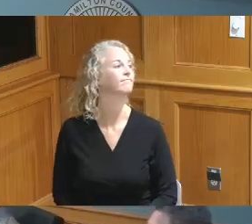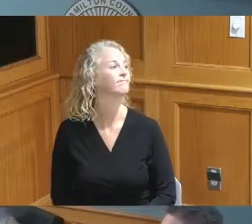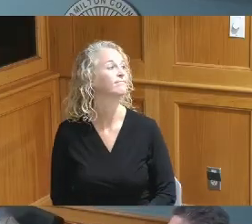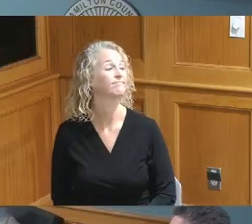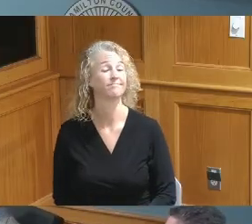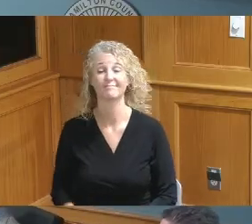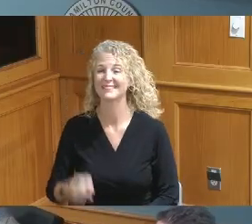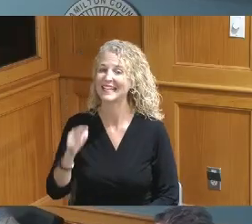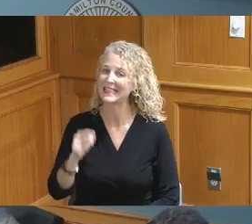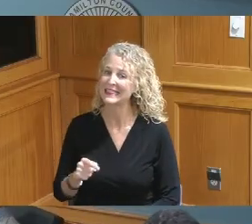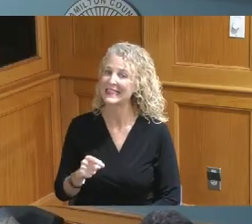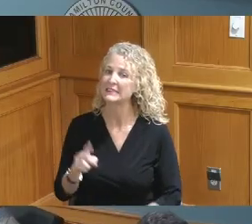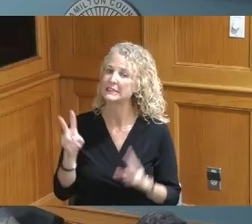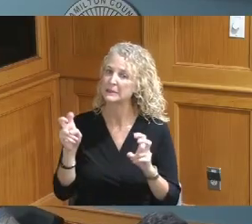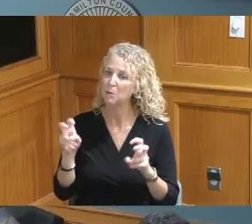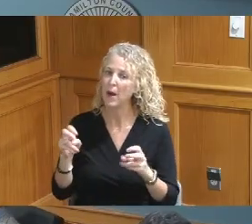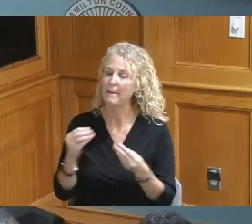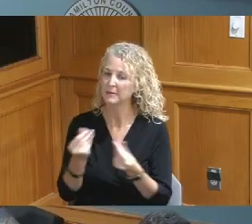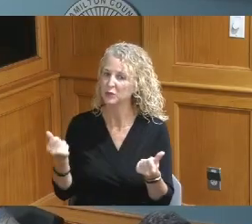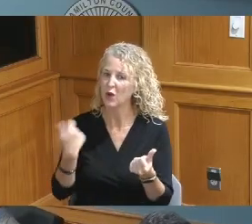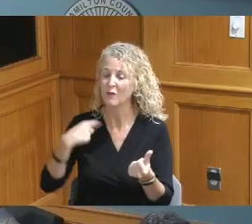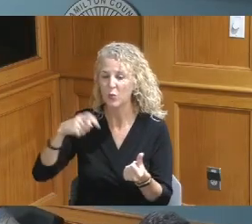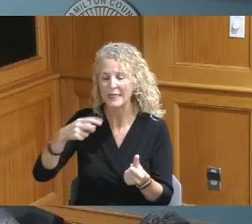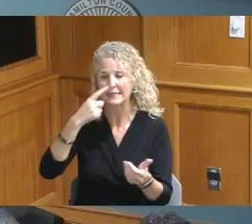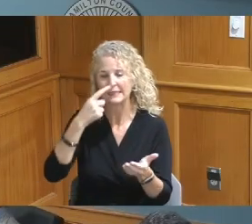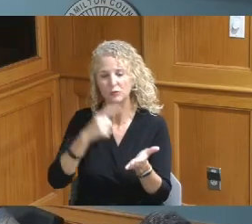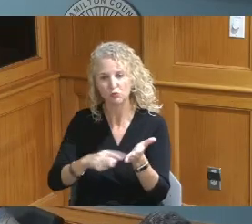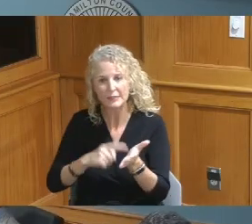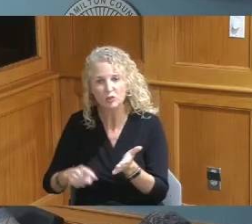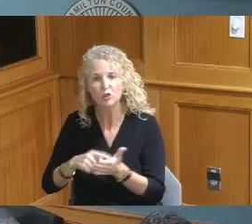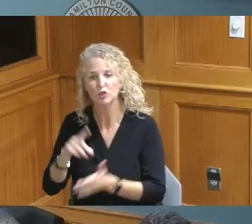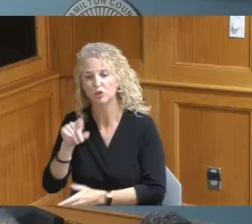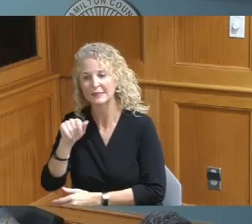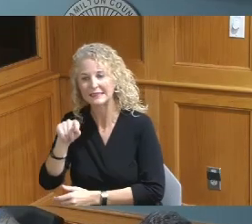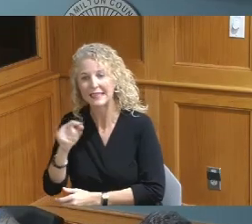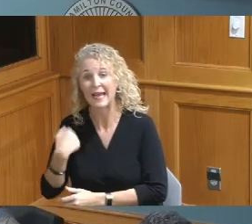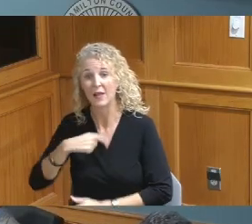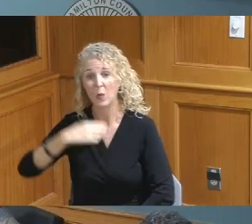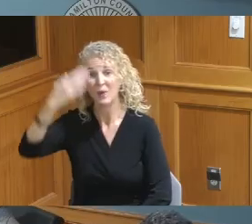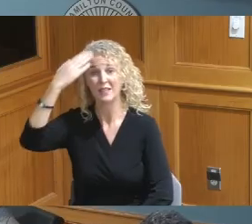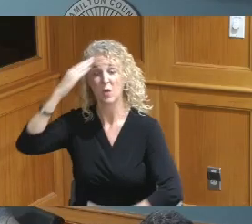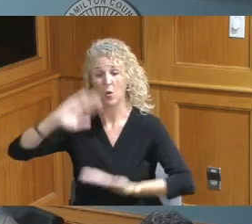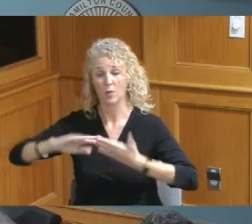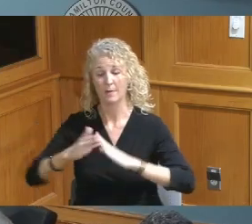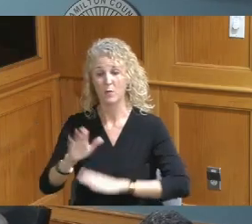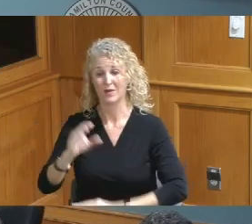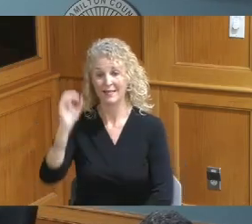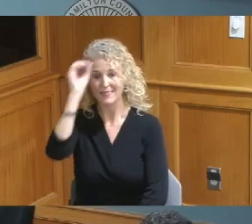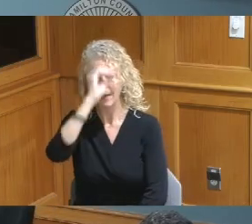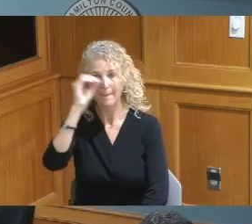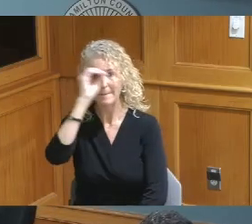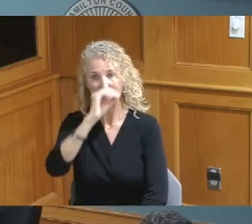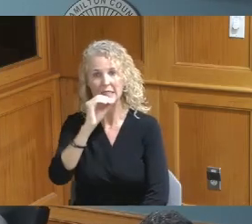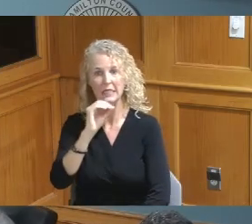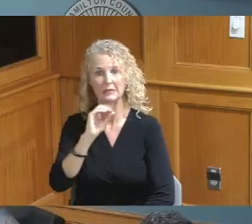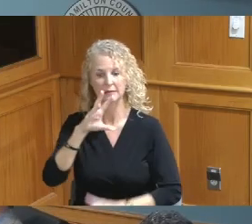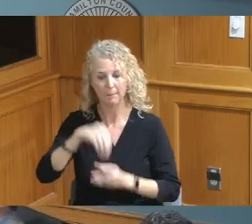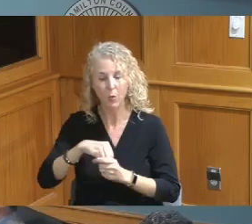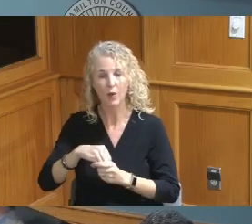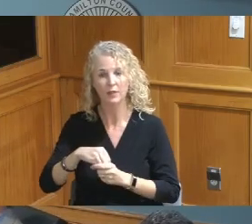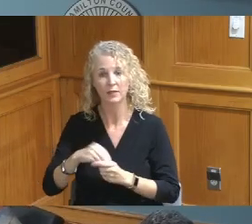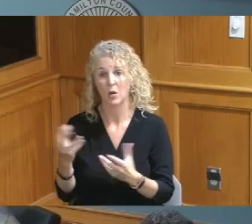To win this fight, we need research and data that centers community voices and drives systemic change.